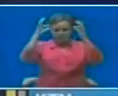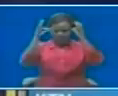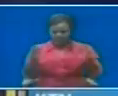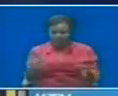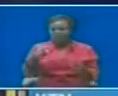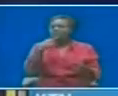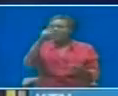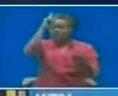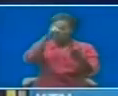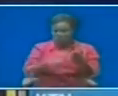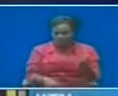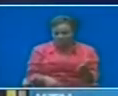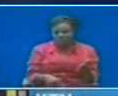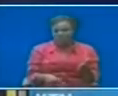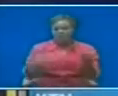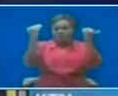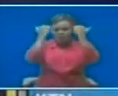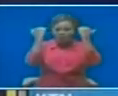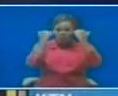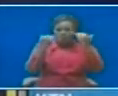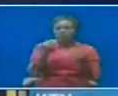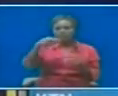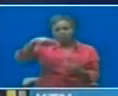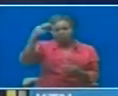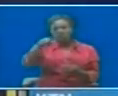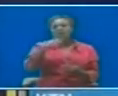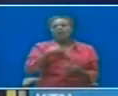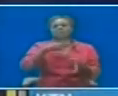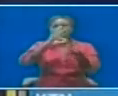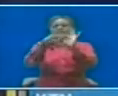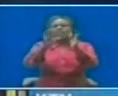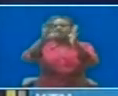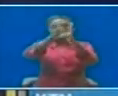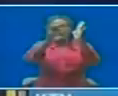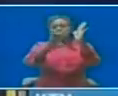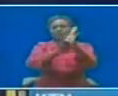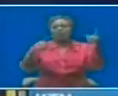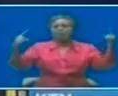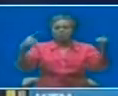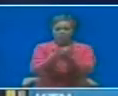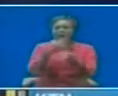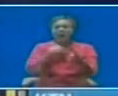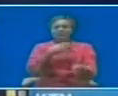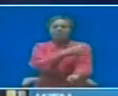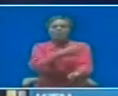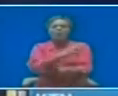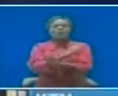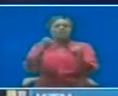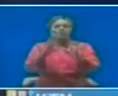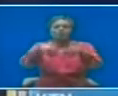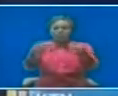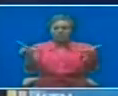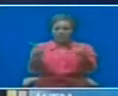were arguing that the Court of Appeal did misinterpret the Constitution, that it had no powers to issue digital